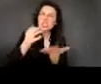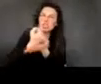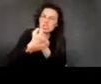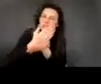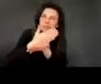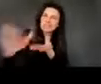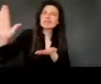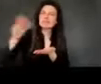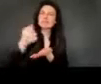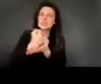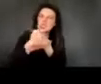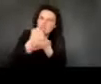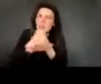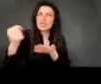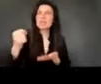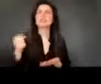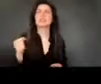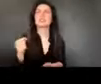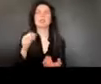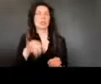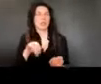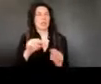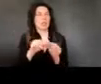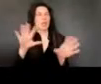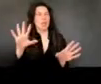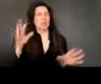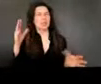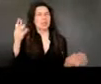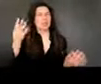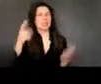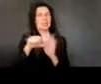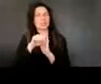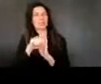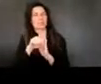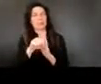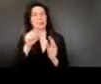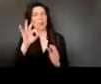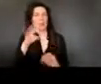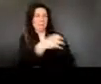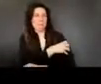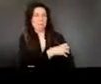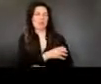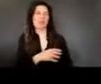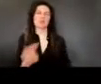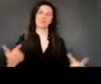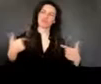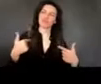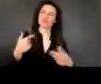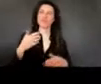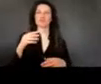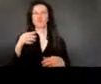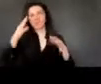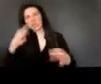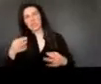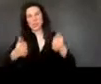is obviously full of symbolical power. So yeah, I mean, that was also what actually